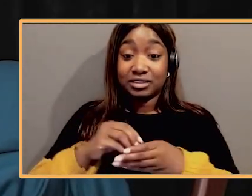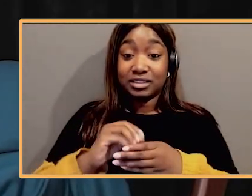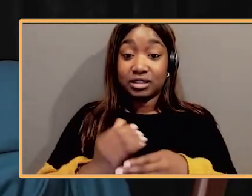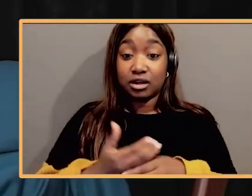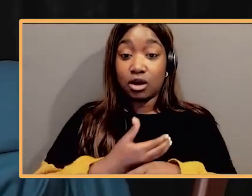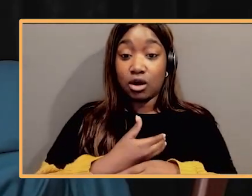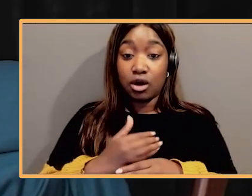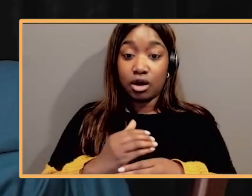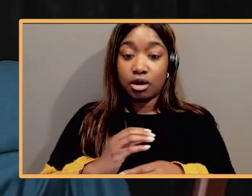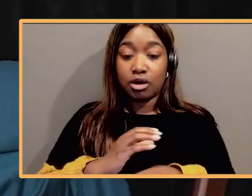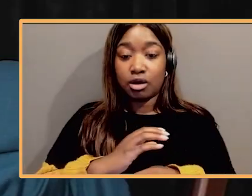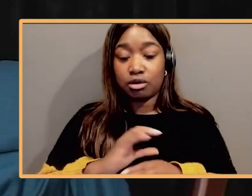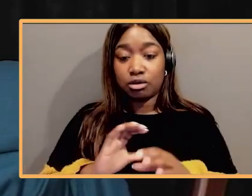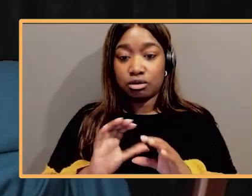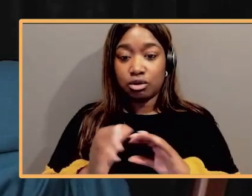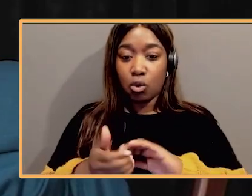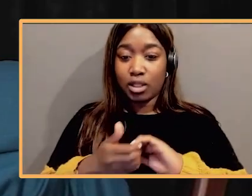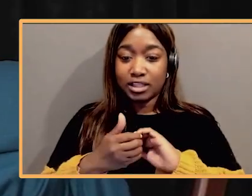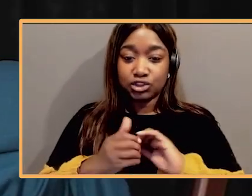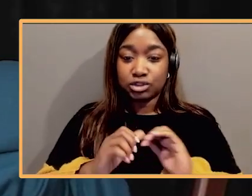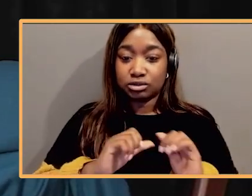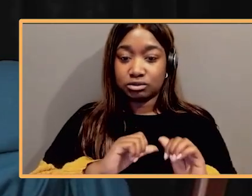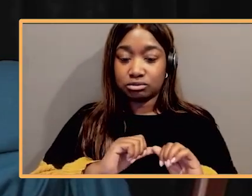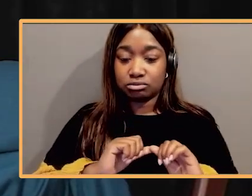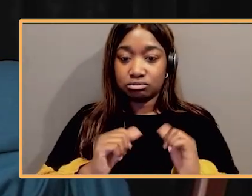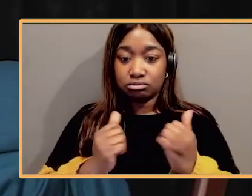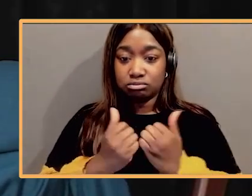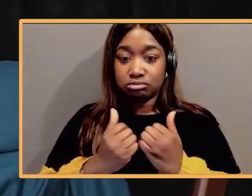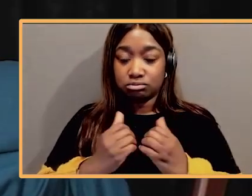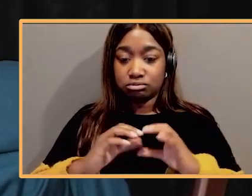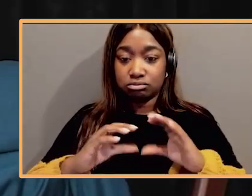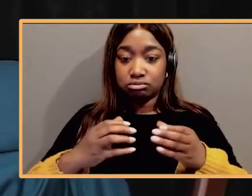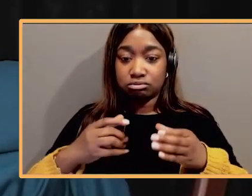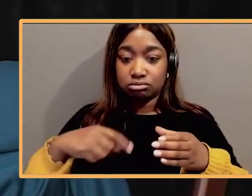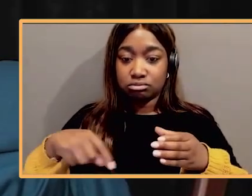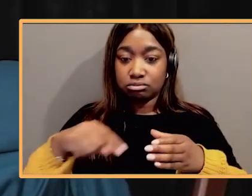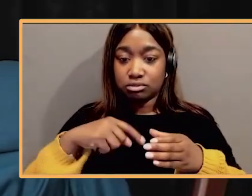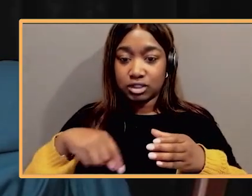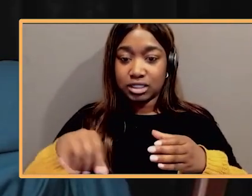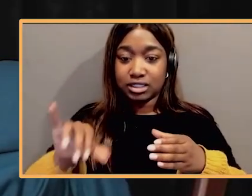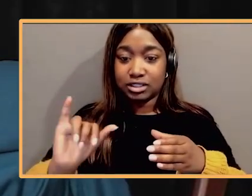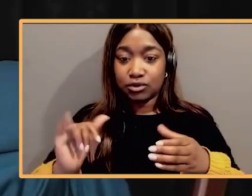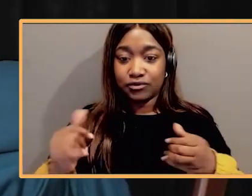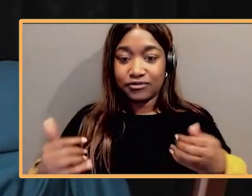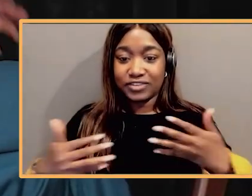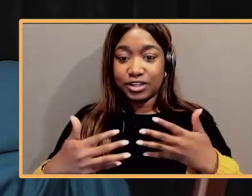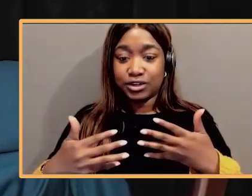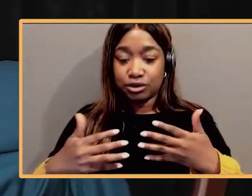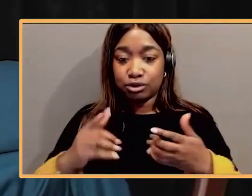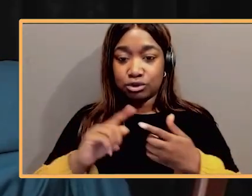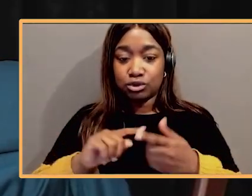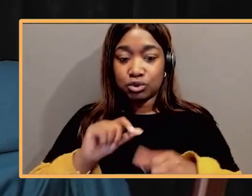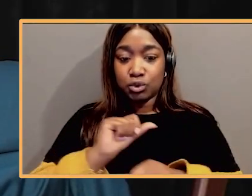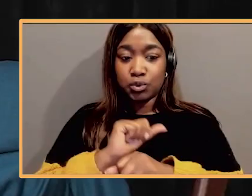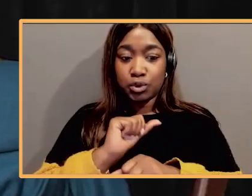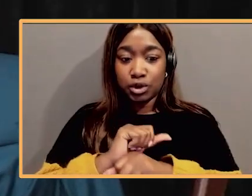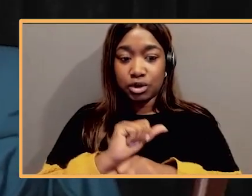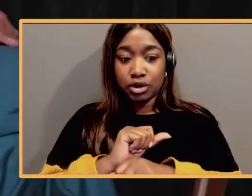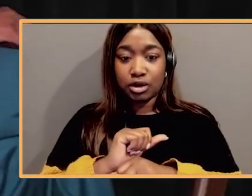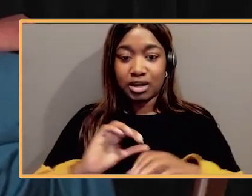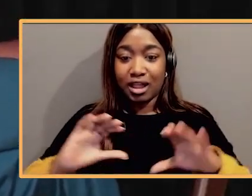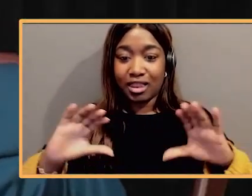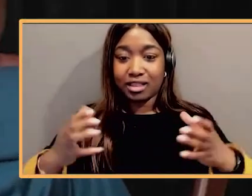still fear to work collectively? There's deep